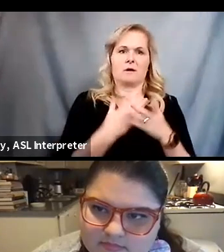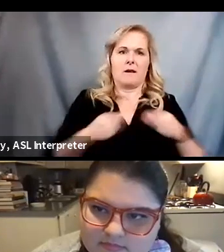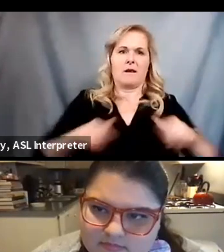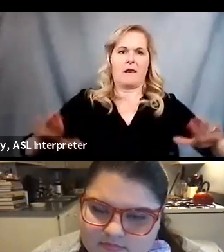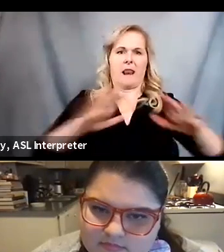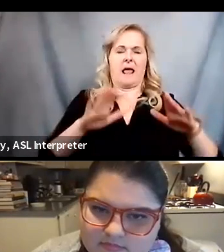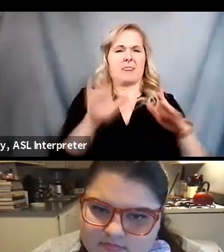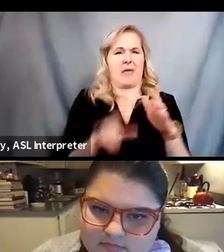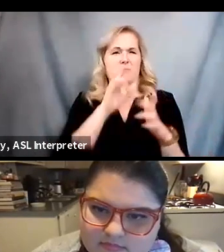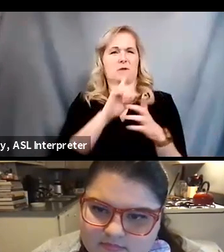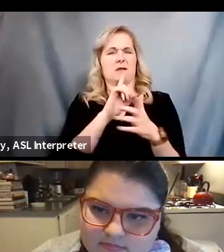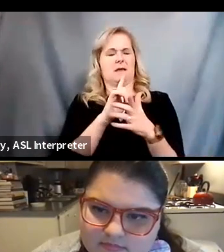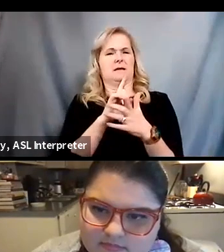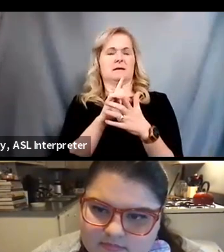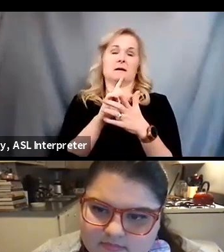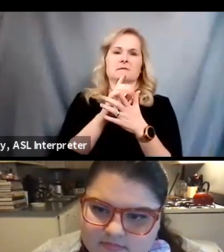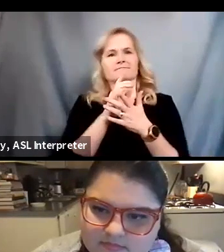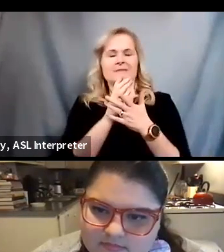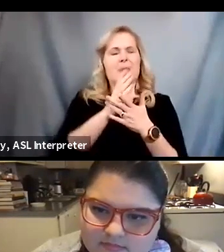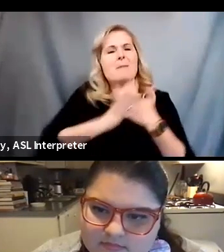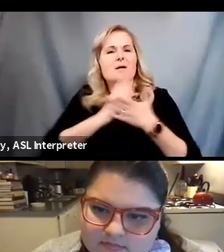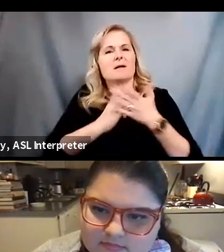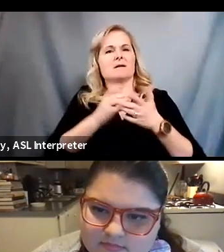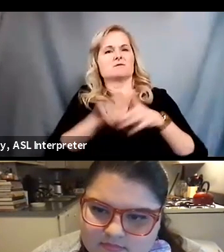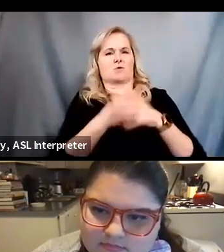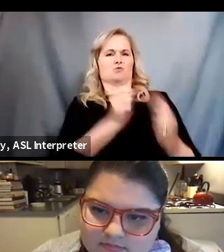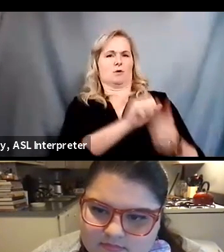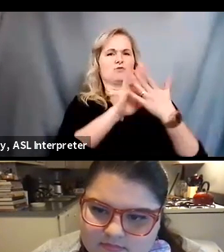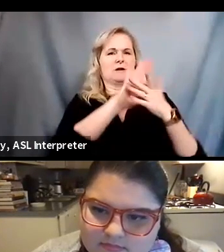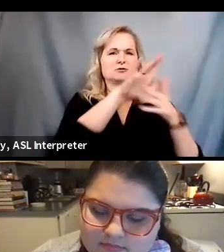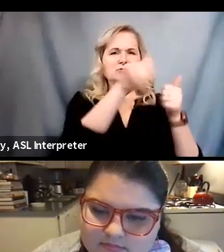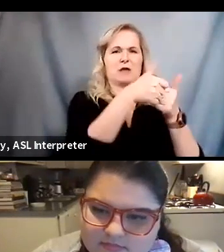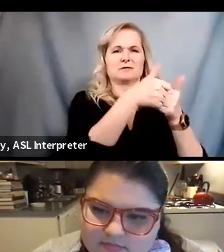serves to address some of those challenges